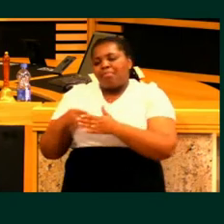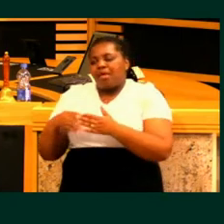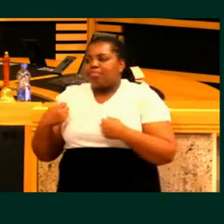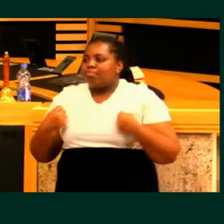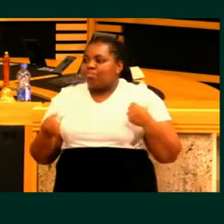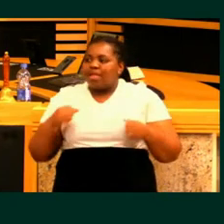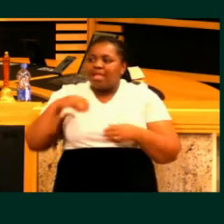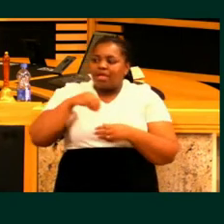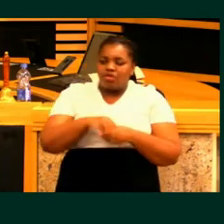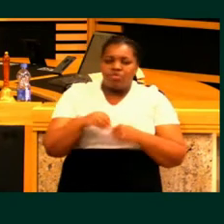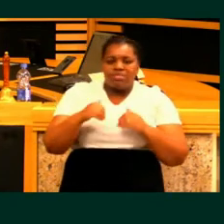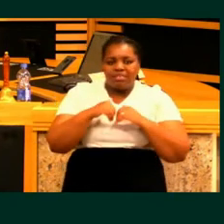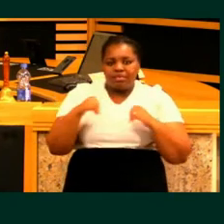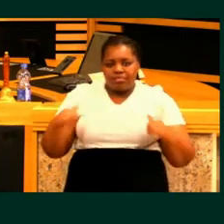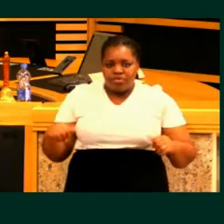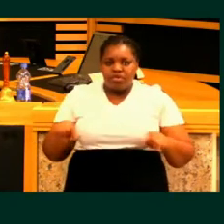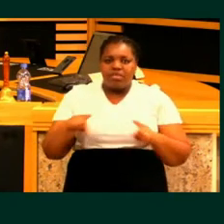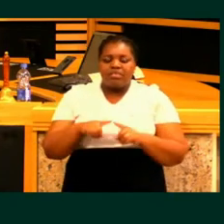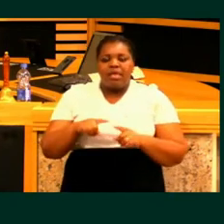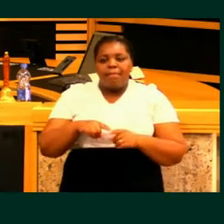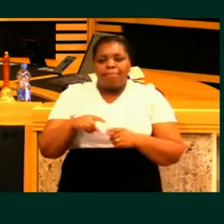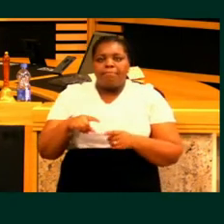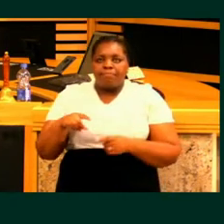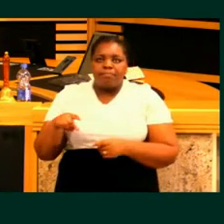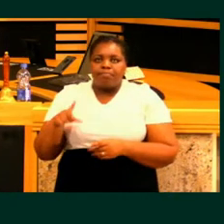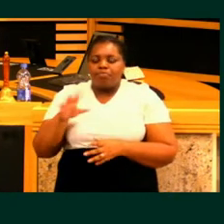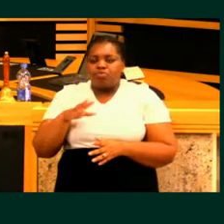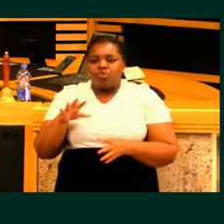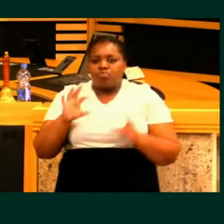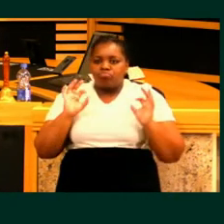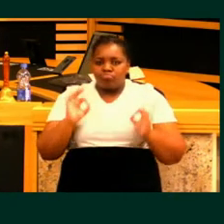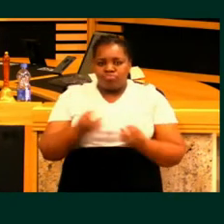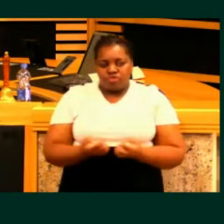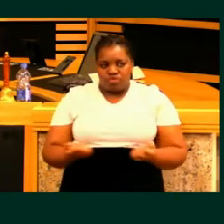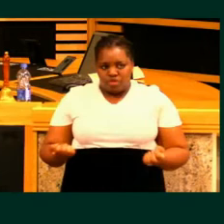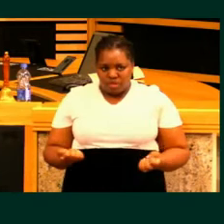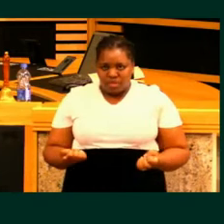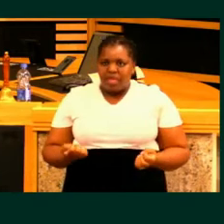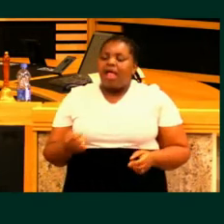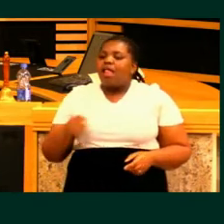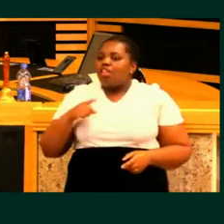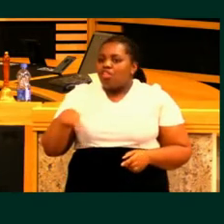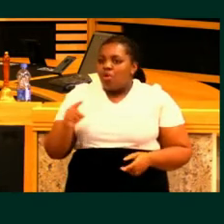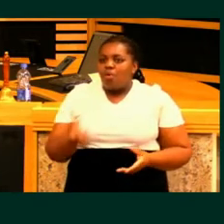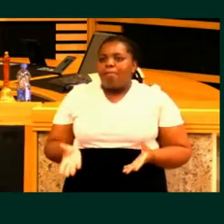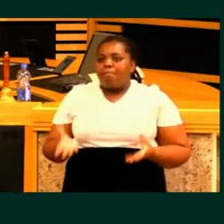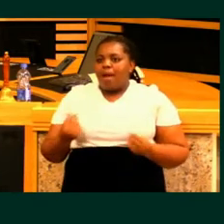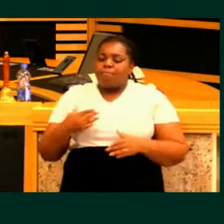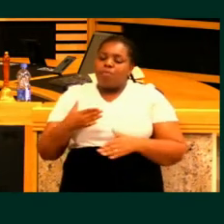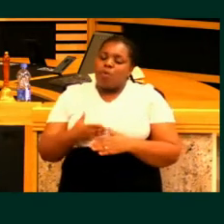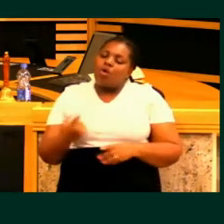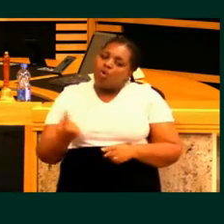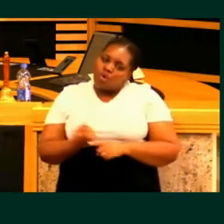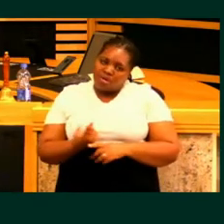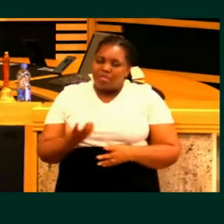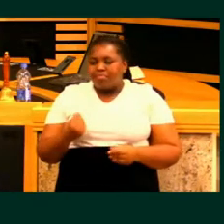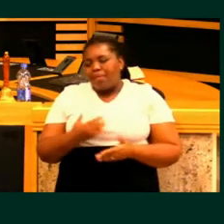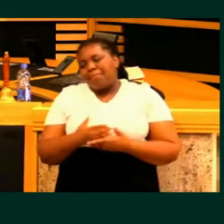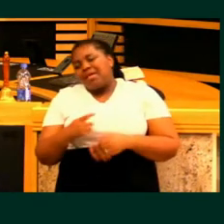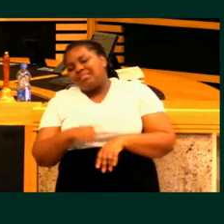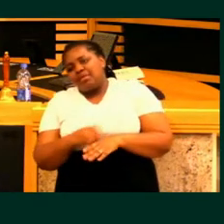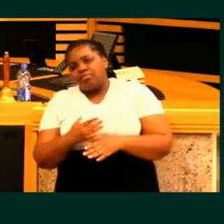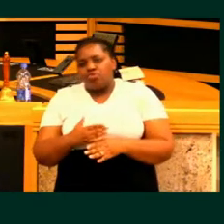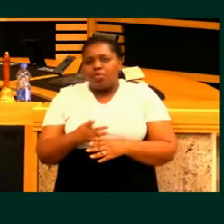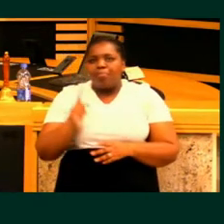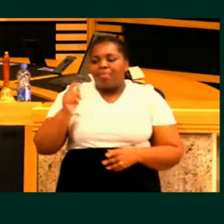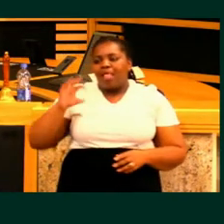include discrimination and lack of accommodation offered by the employer those who find work often get part-time jobs and are paid